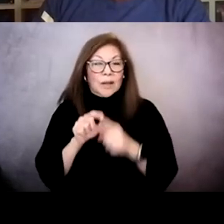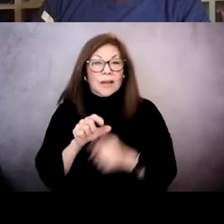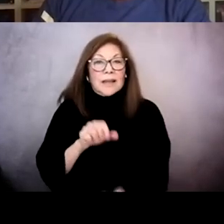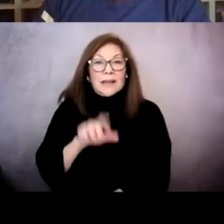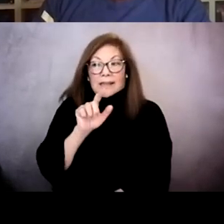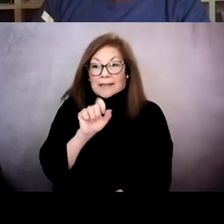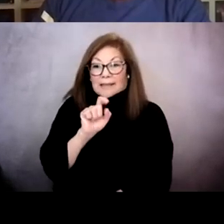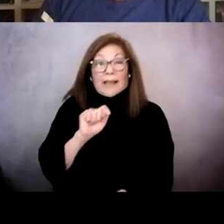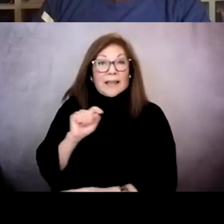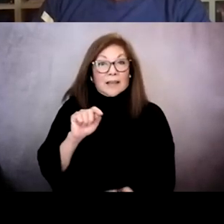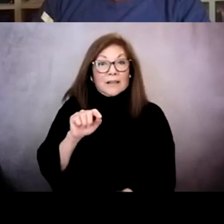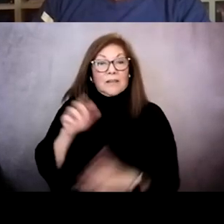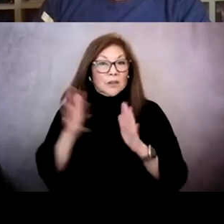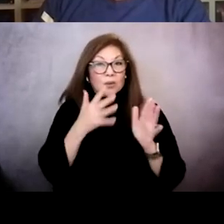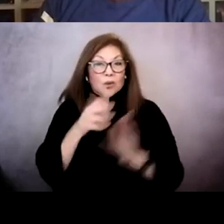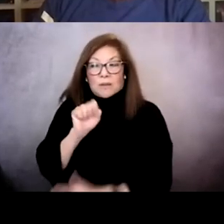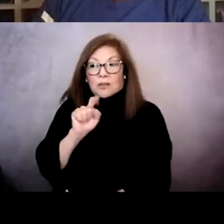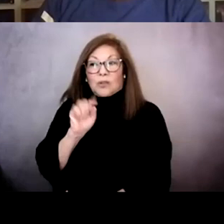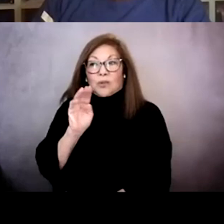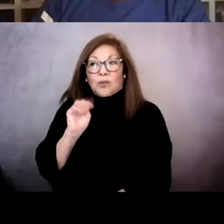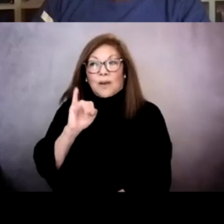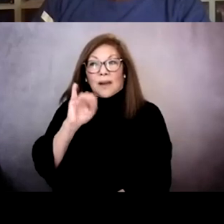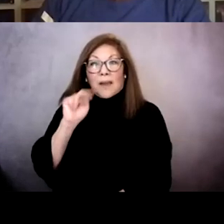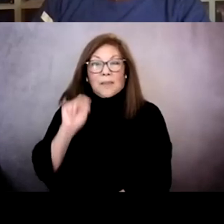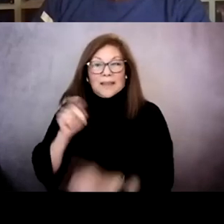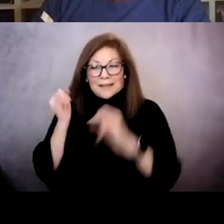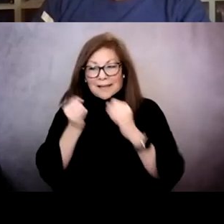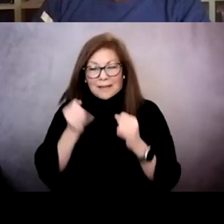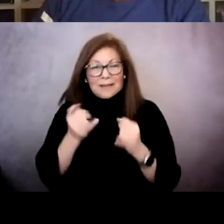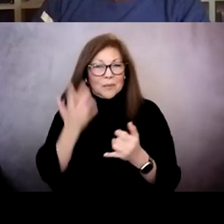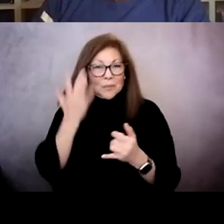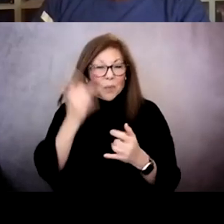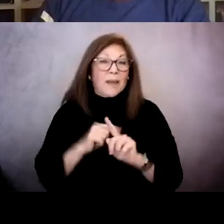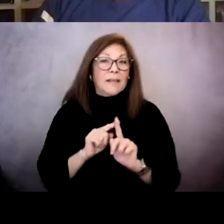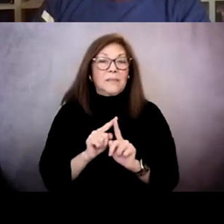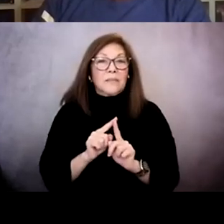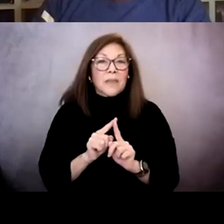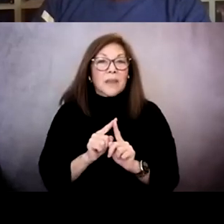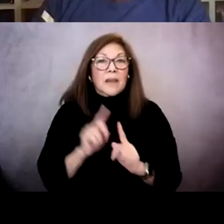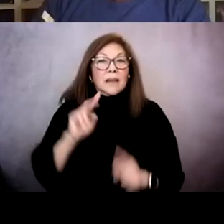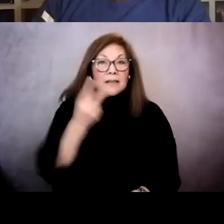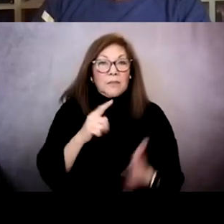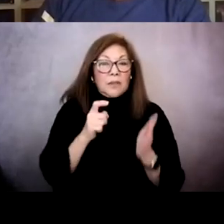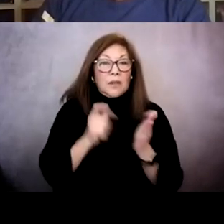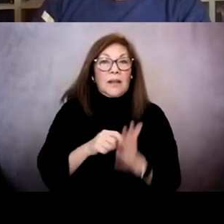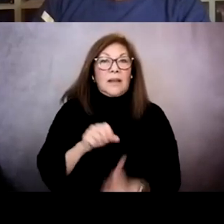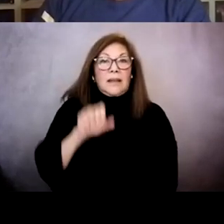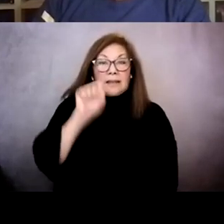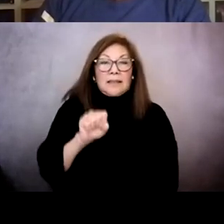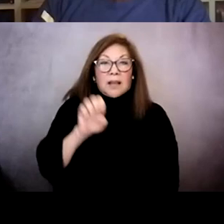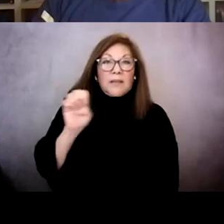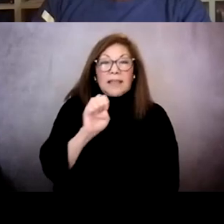italicized, but it could be. And so, you know, these are one of the things we do. The second thing we noticed is that South Asia specifically is so